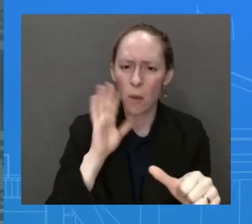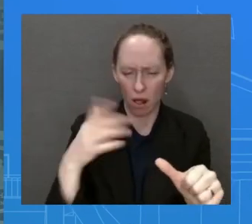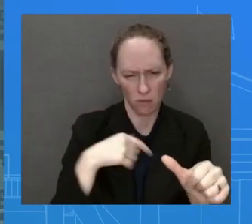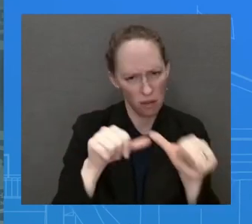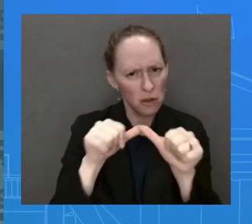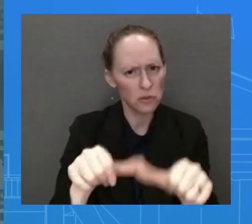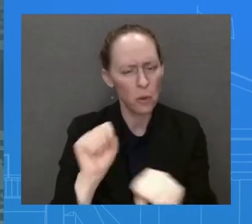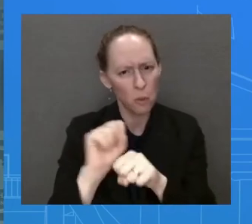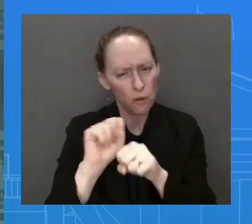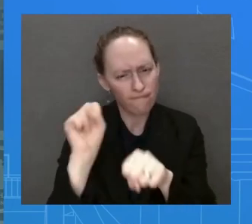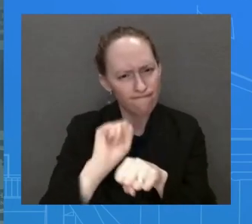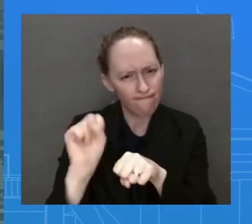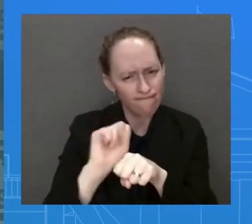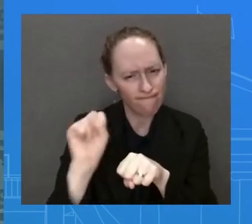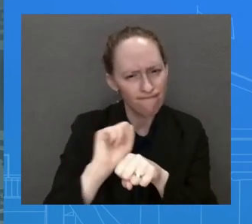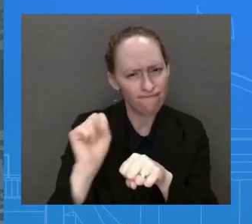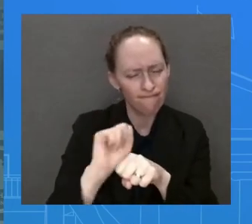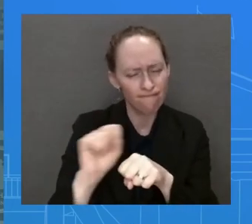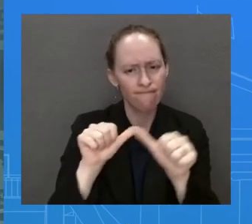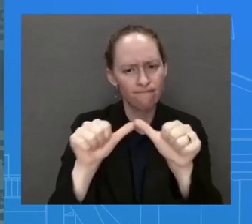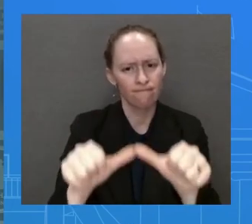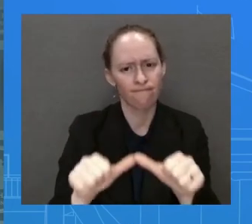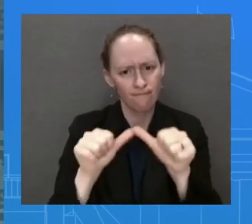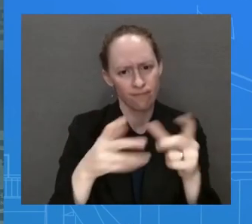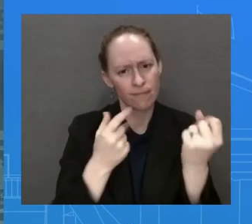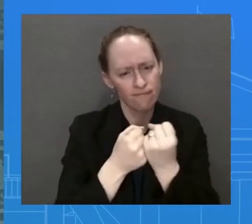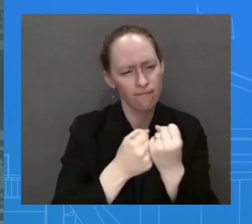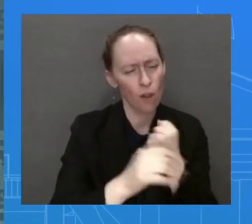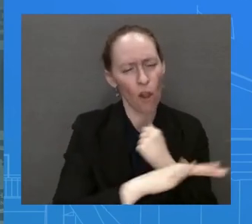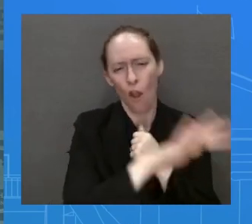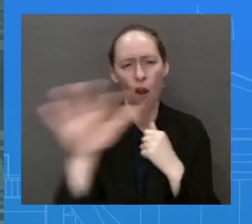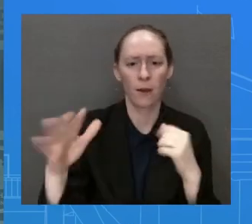Thank you so much. Thank you. Thank you.